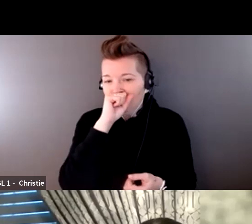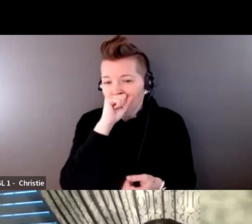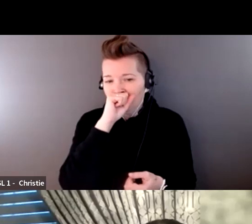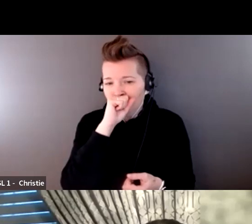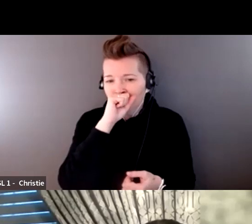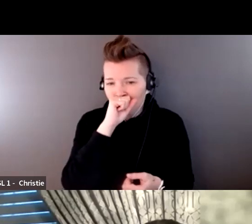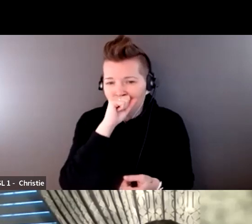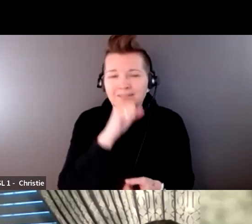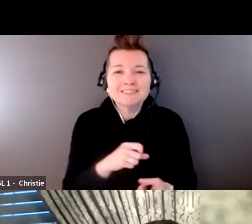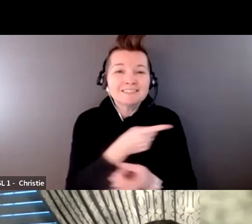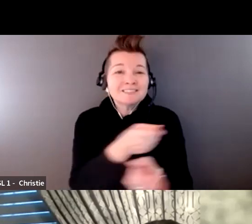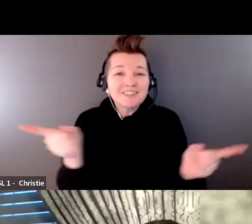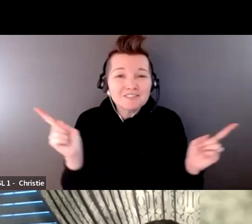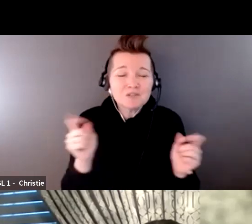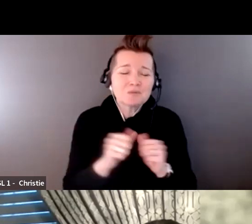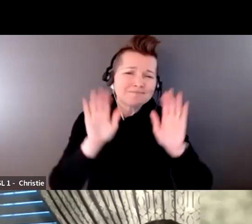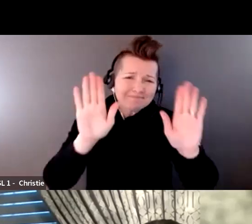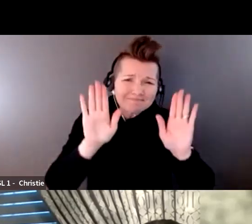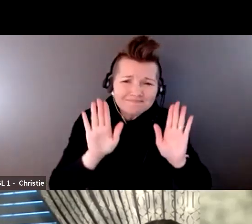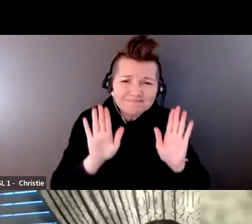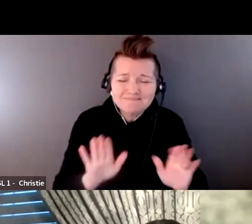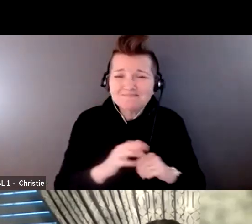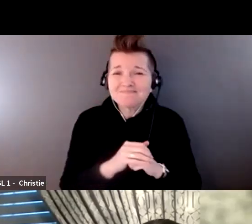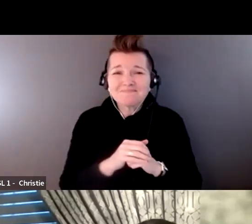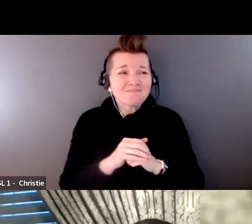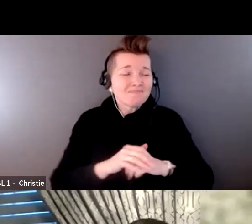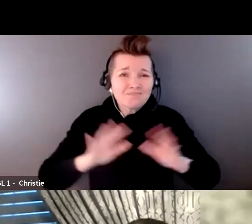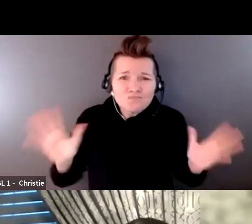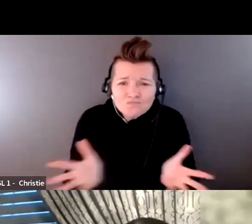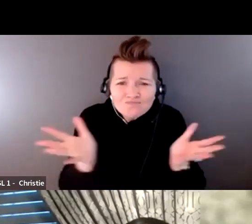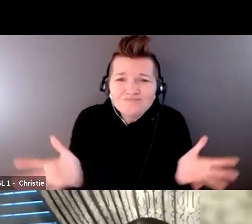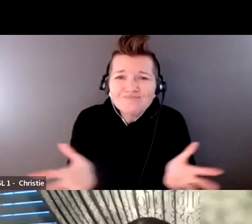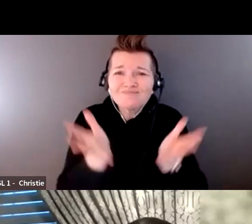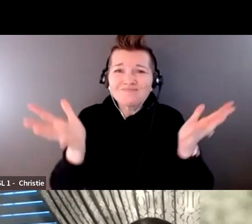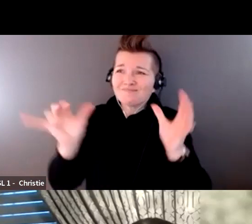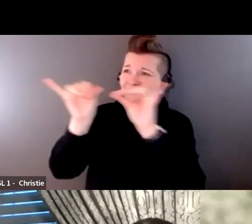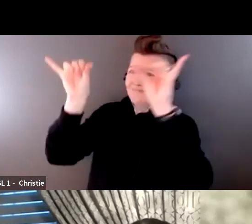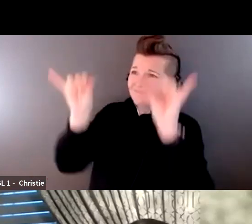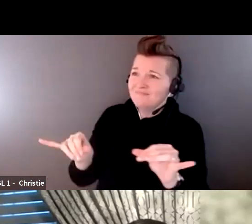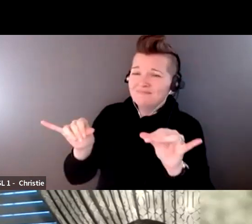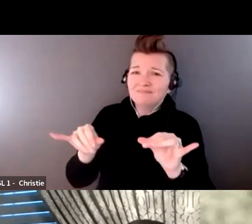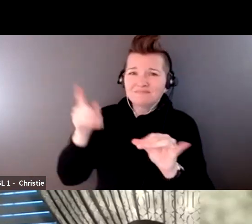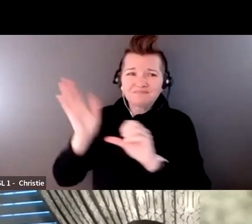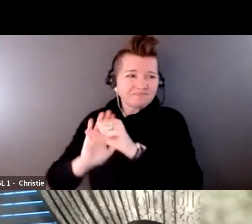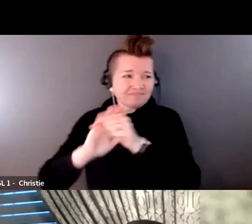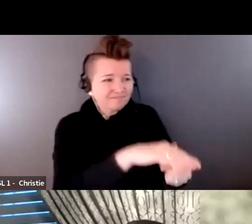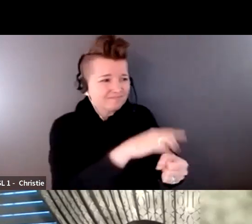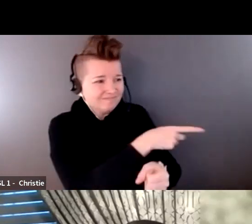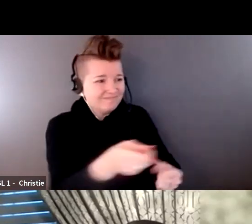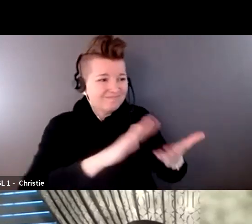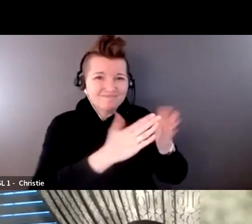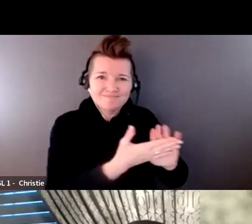been so instrumental in really pushing and amplifying the voices of systemically hidden and silenced